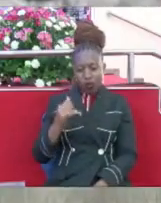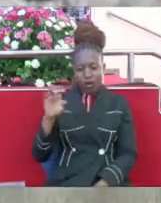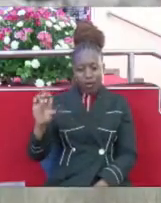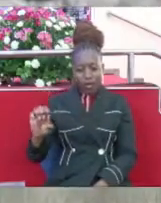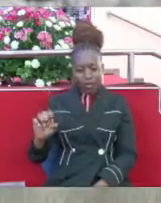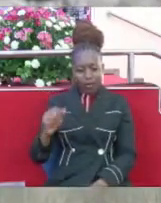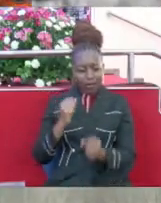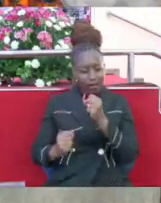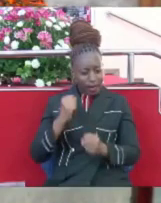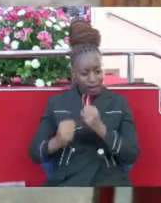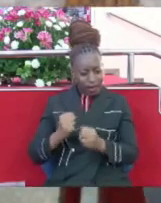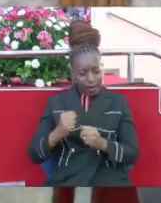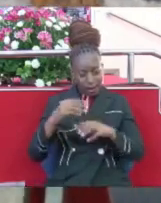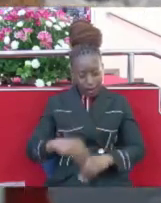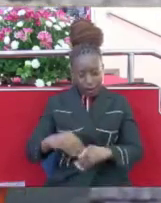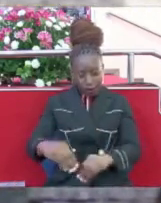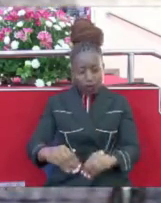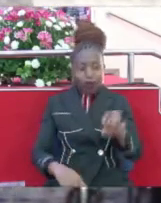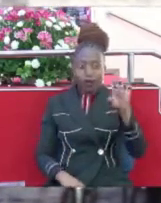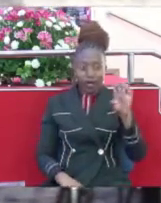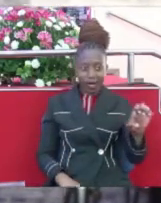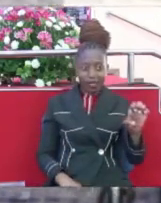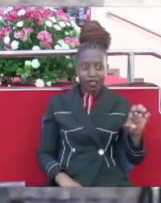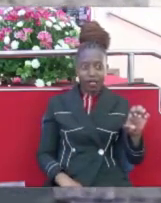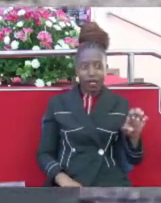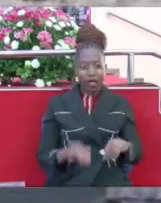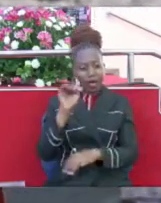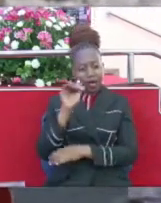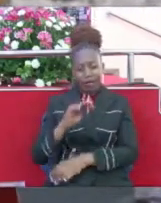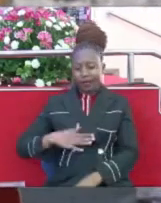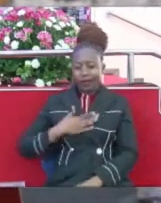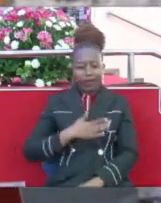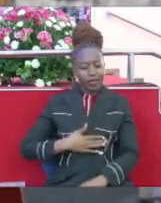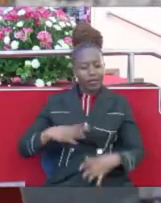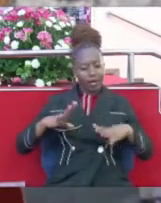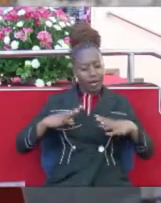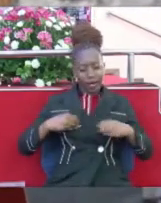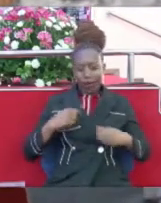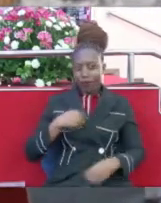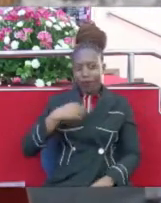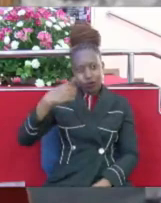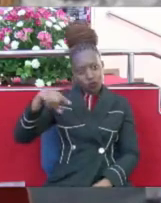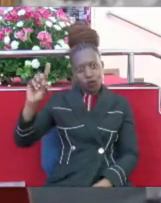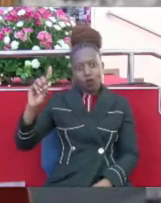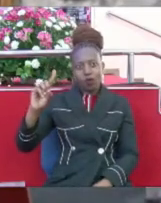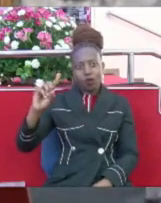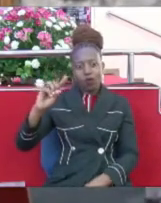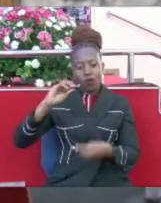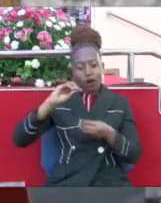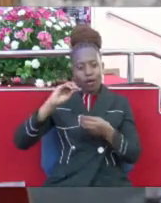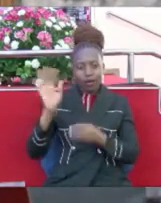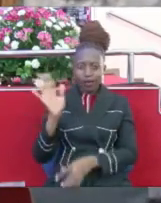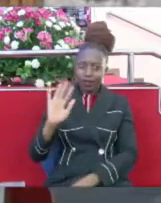Elijah and told him, "Let me first go and bid my parents farewell." Ndio maana akamkibilia Elia na akamwambia, "Niruhusu niende kwa familia yangu niwaambie kwa